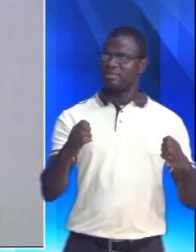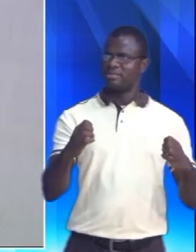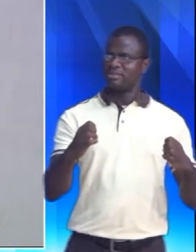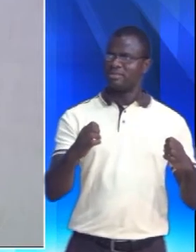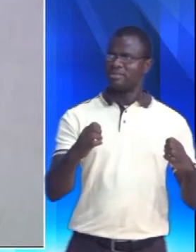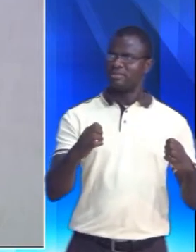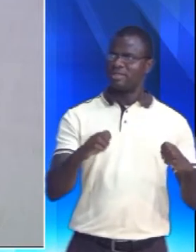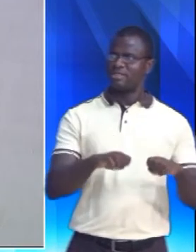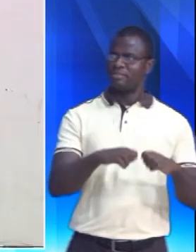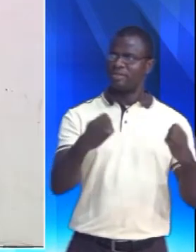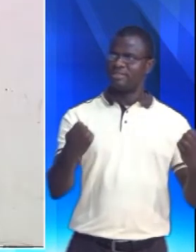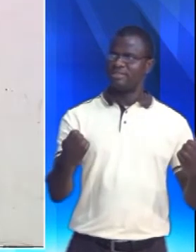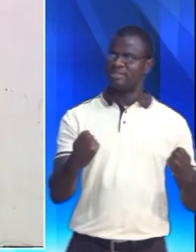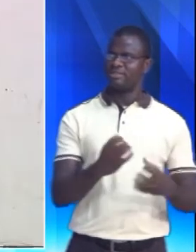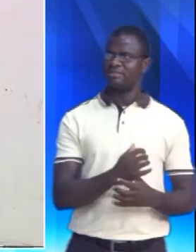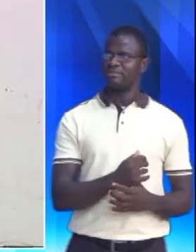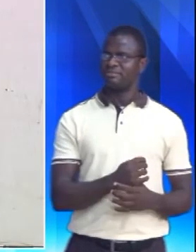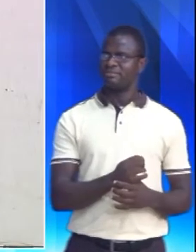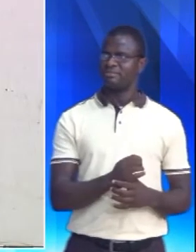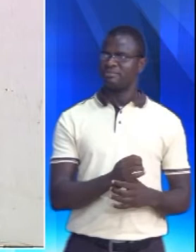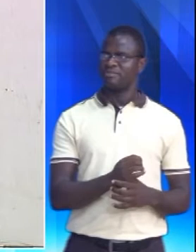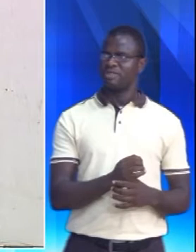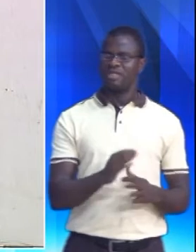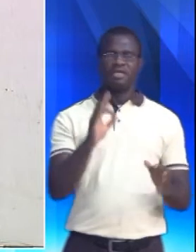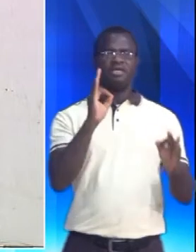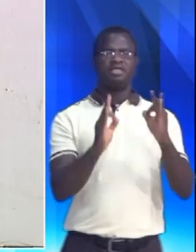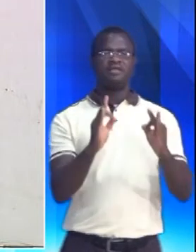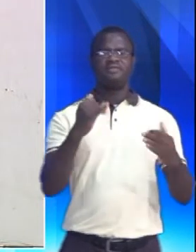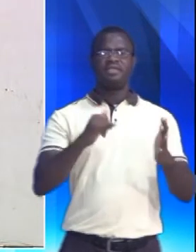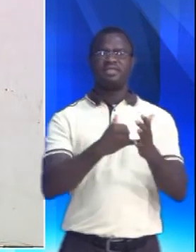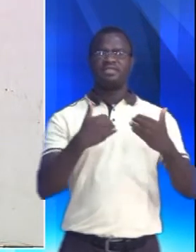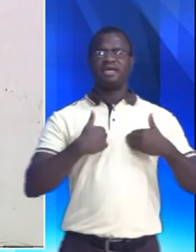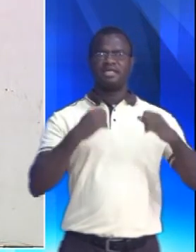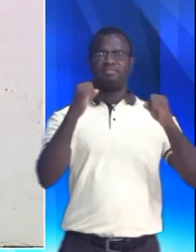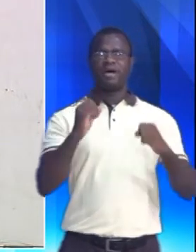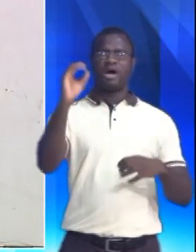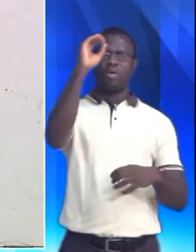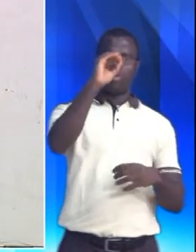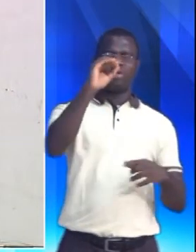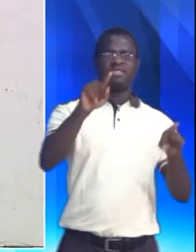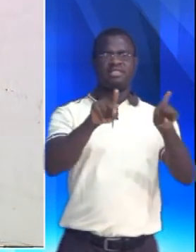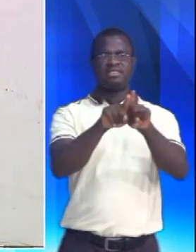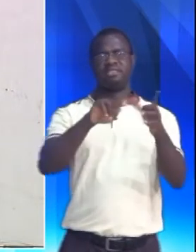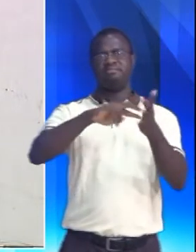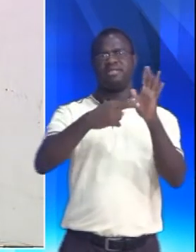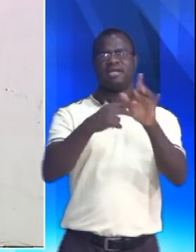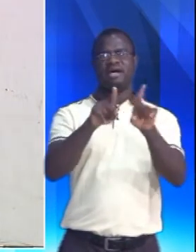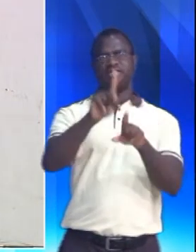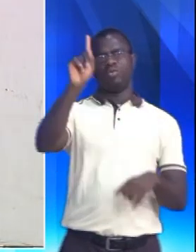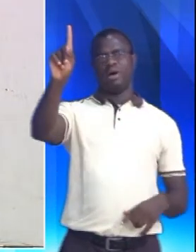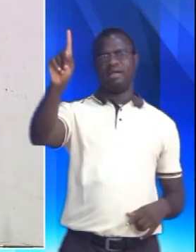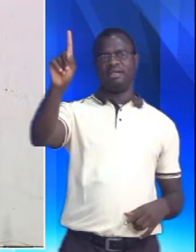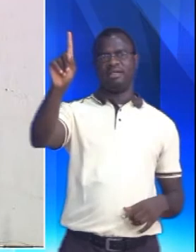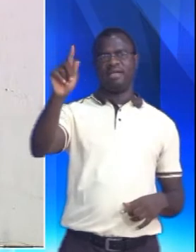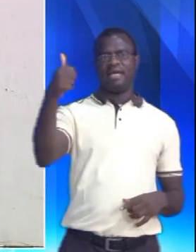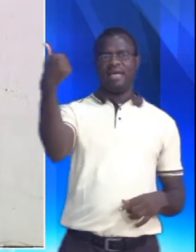If a is raised to power 0, the end result is what? Is